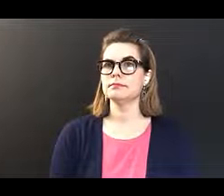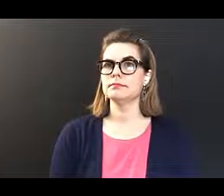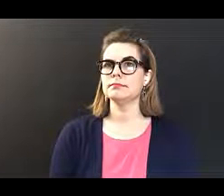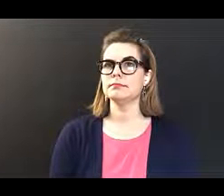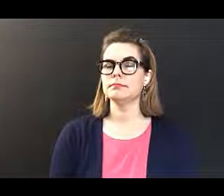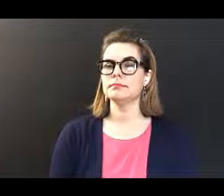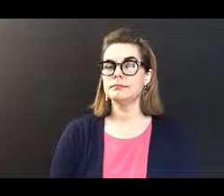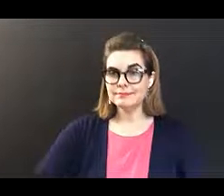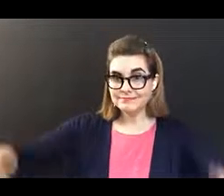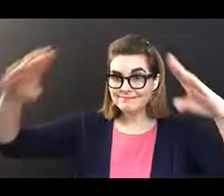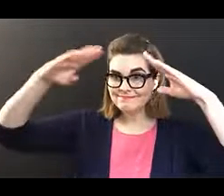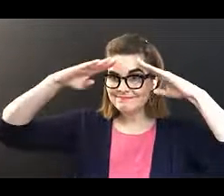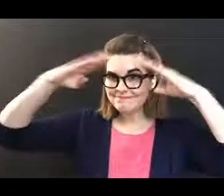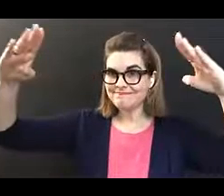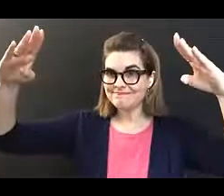Hello there.